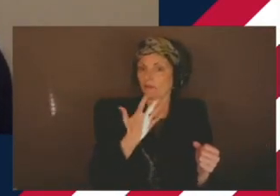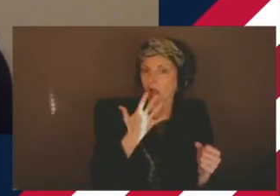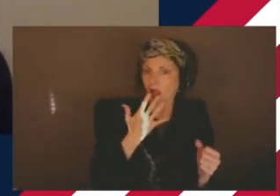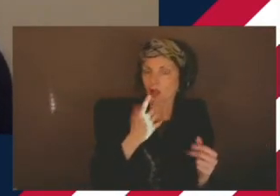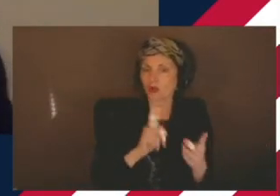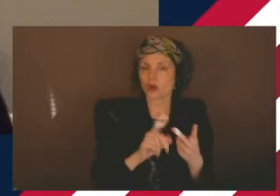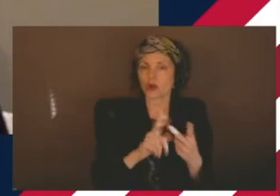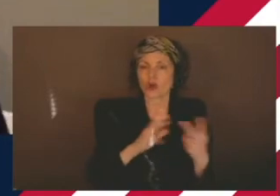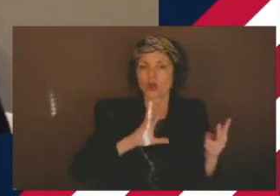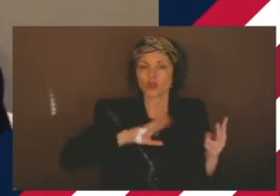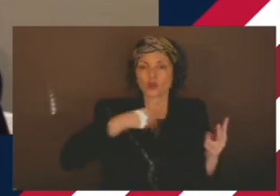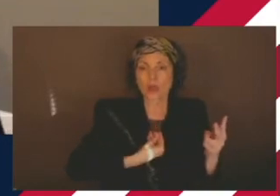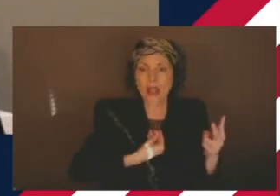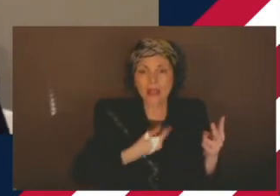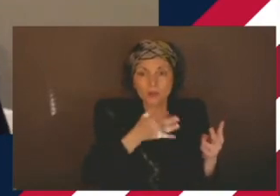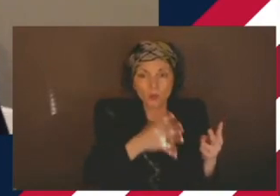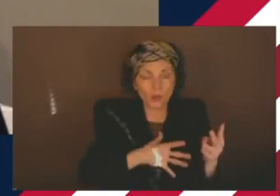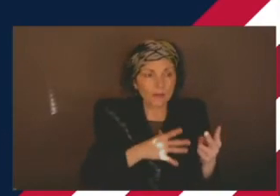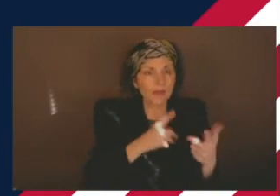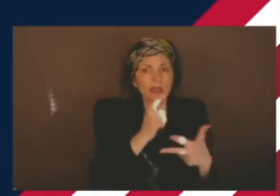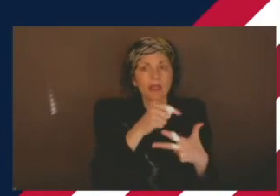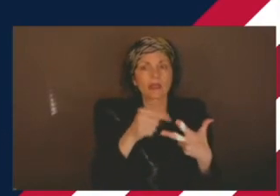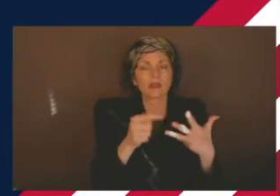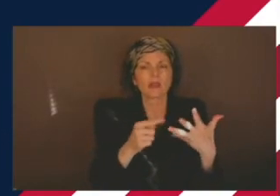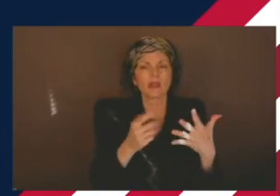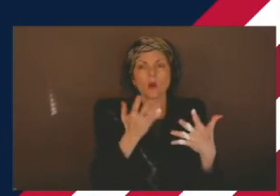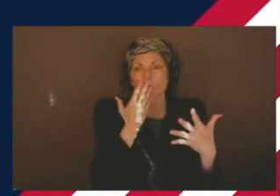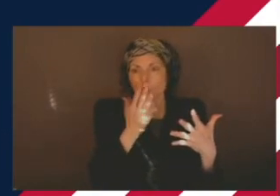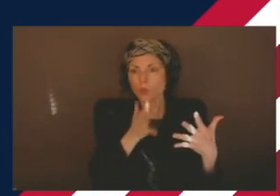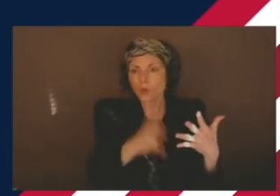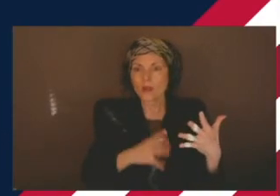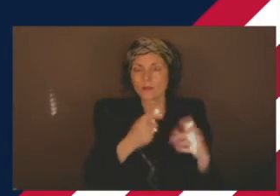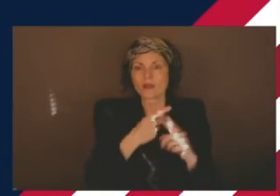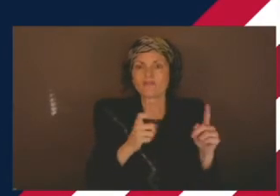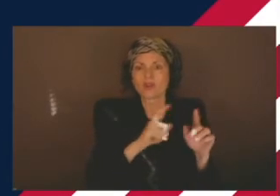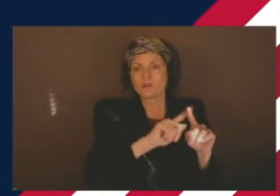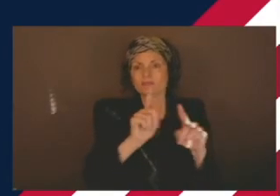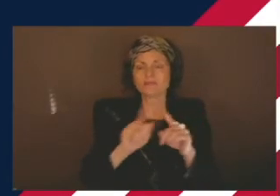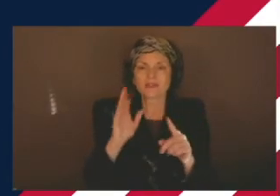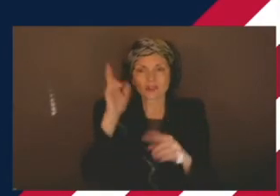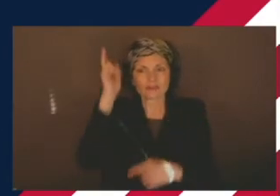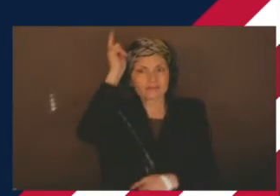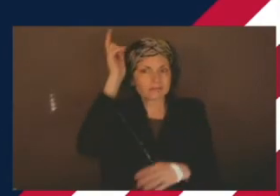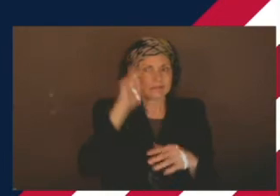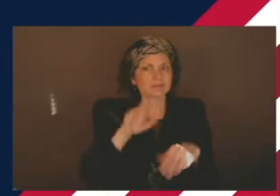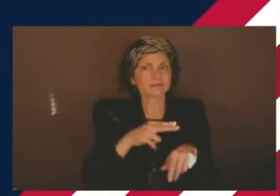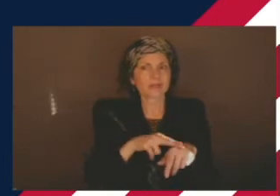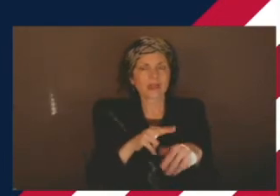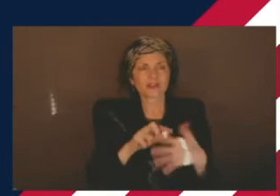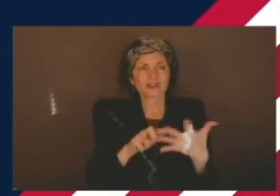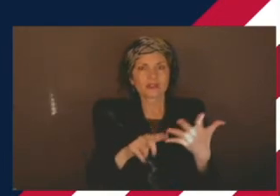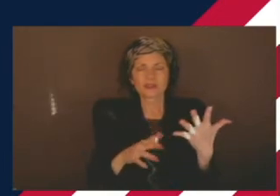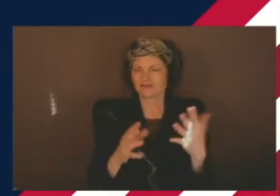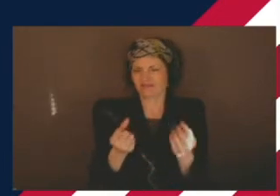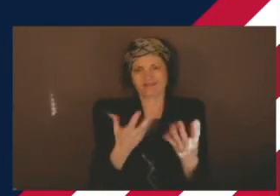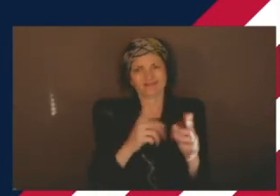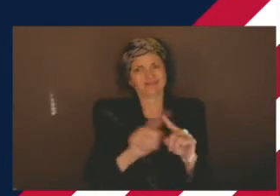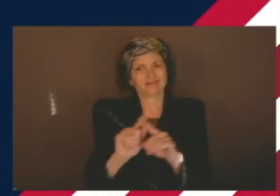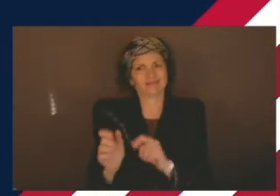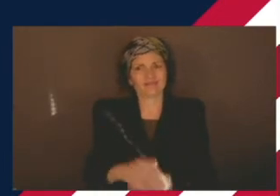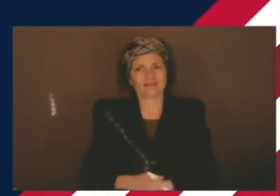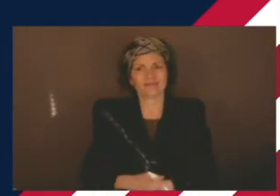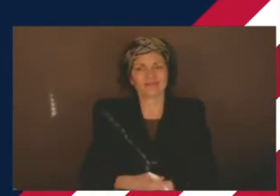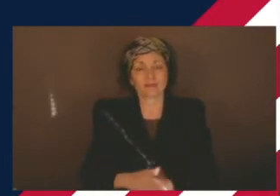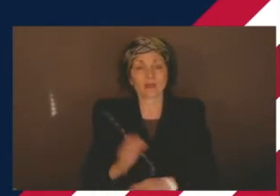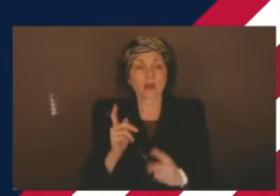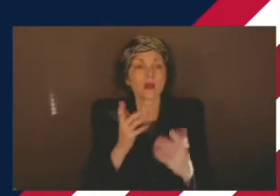tribal nations? Thank you so much for that question. One of the things that I've noticed over the many years of my